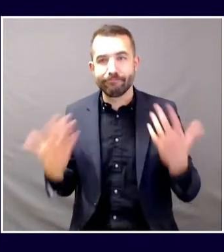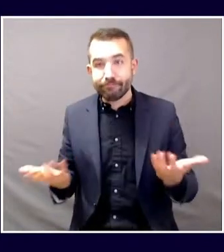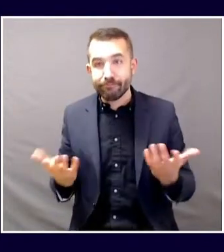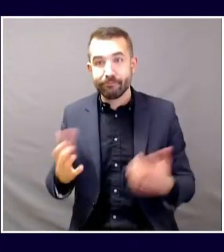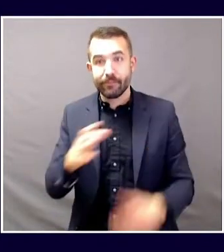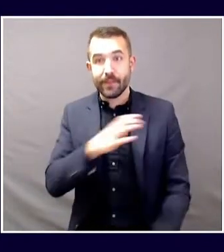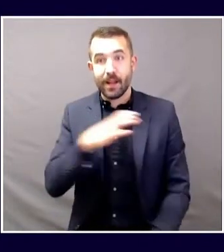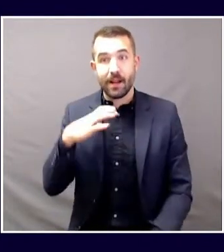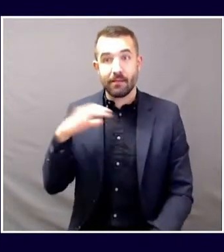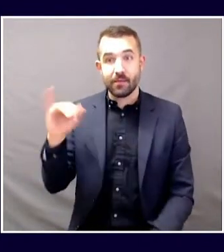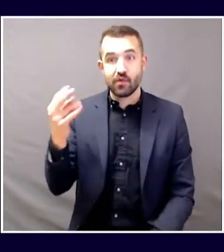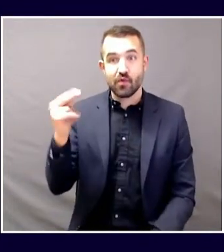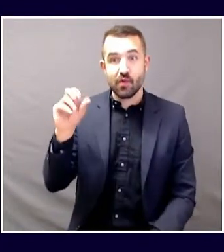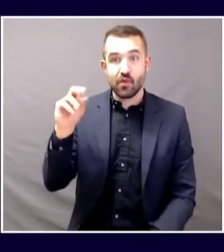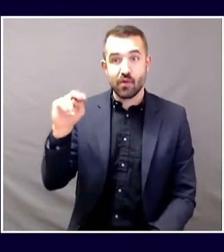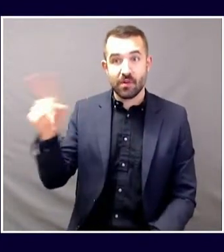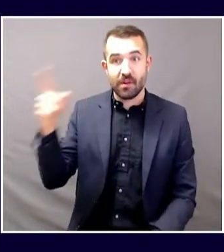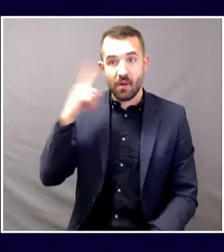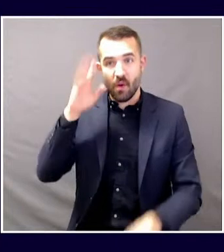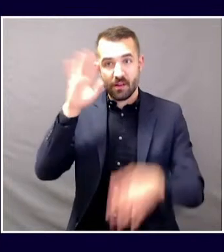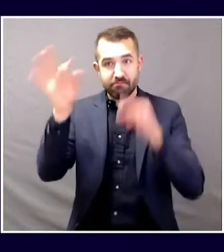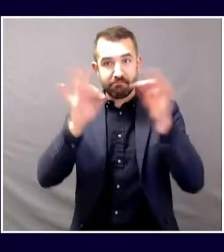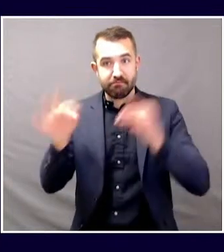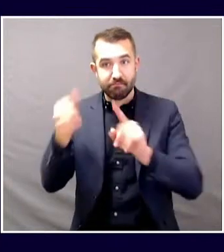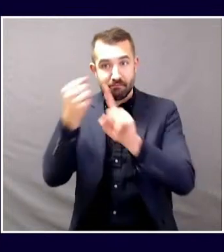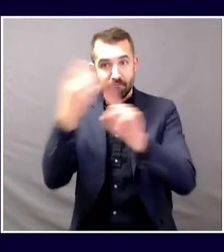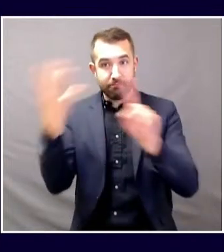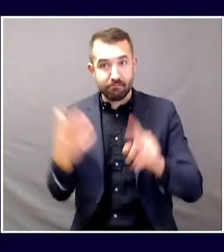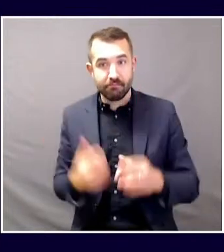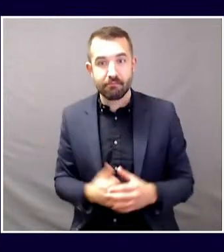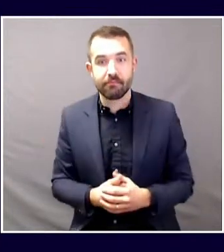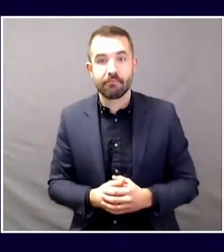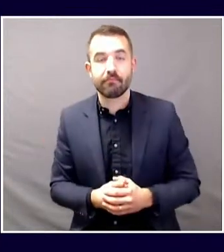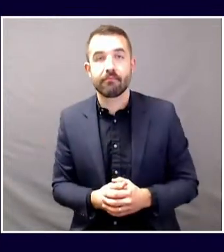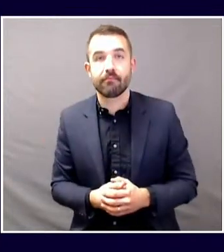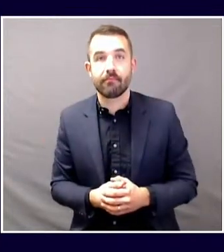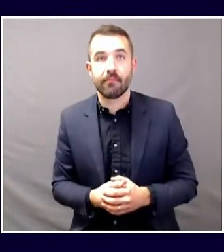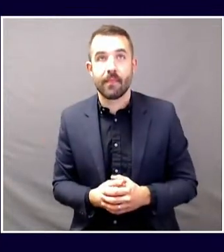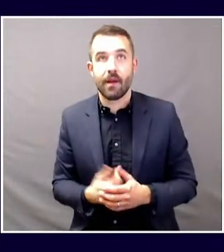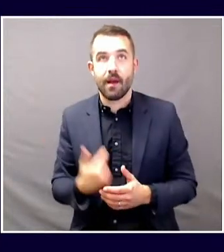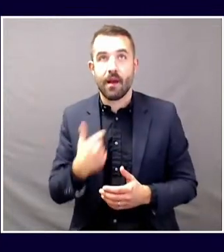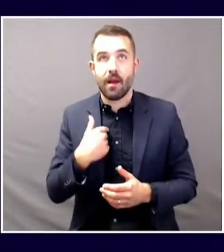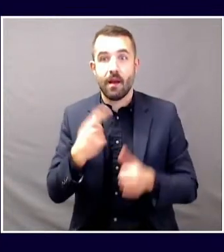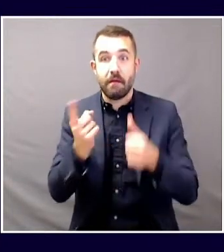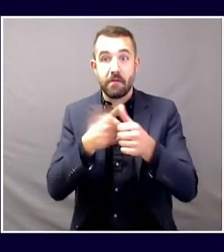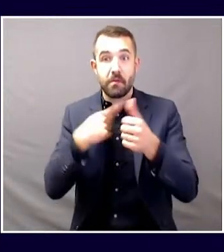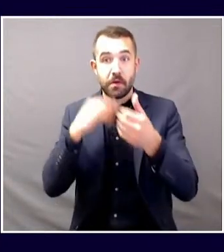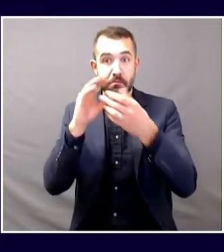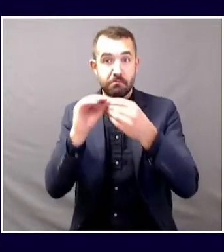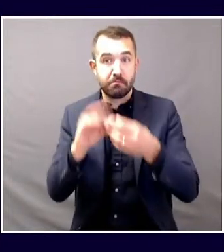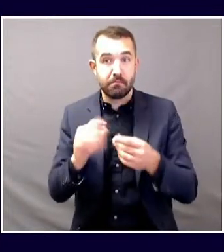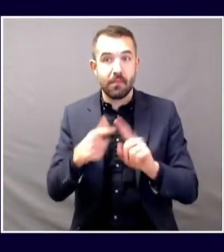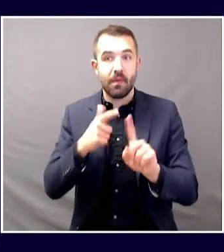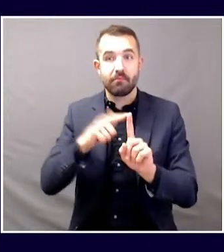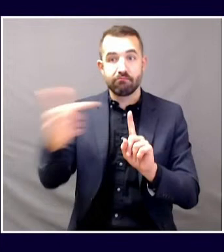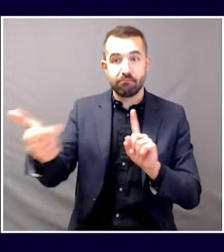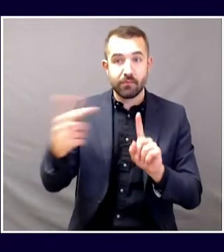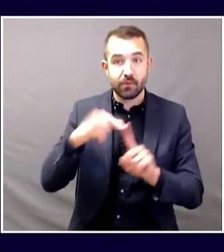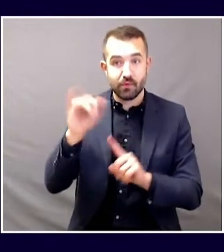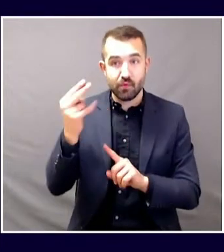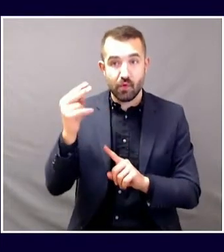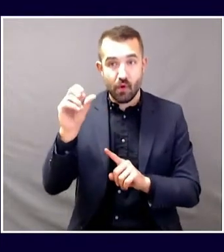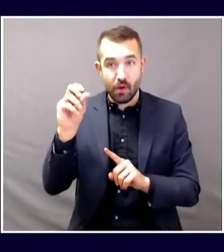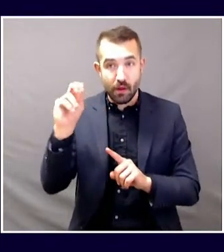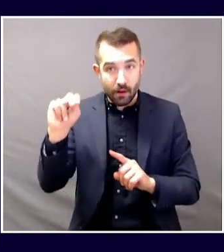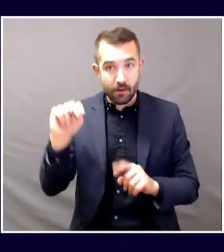afternoon. Dustin, I'll take that first one on the epidemiology. The rationale was that we wanted to at least go one incubation